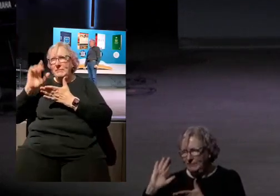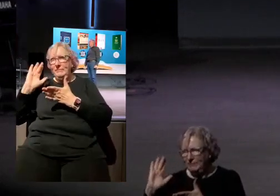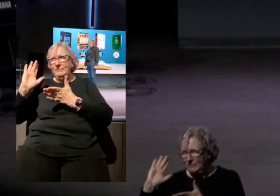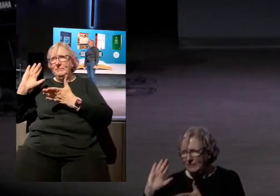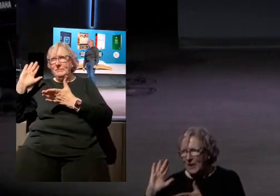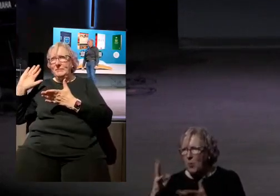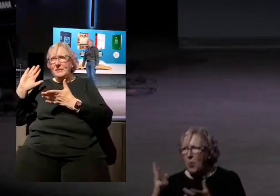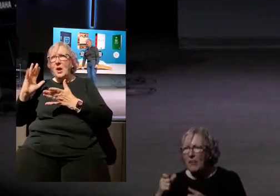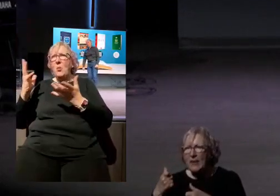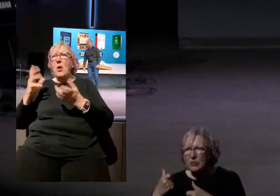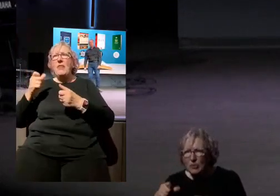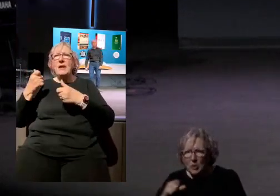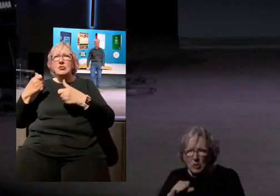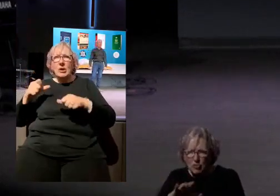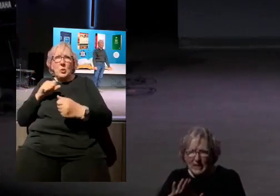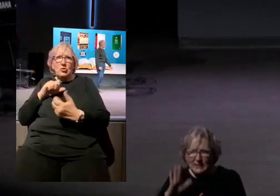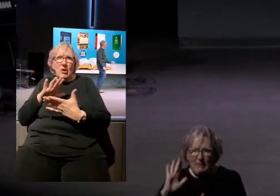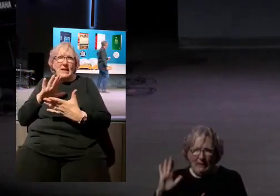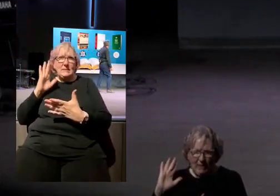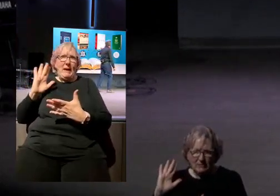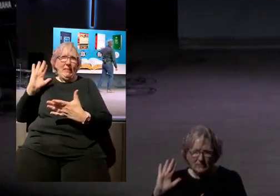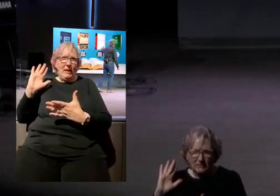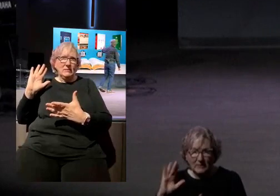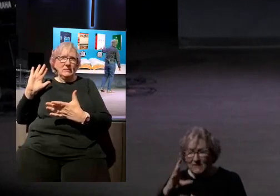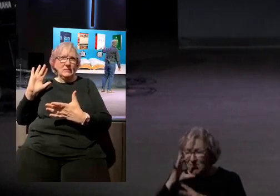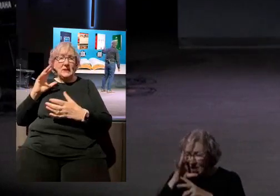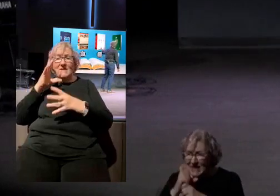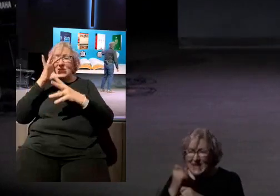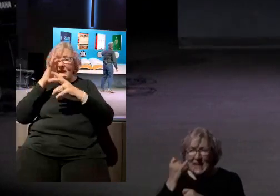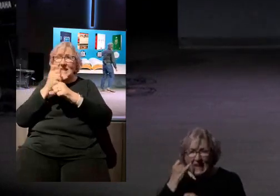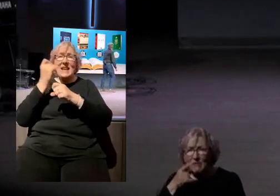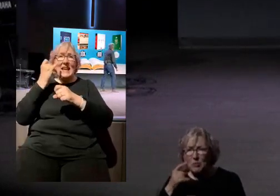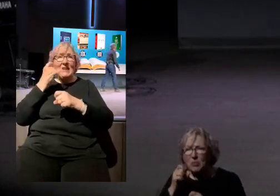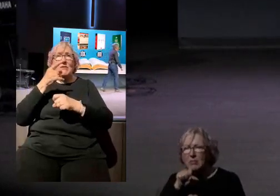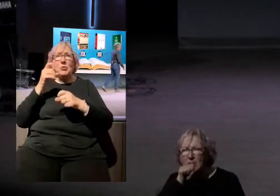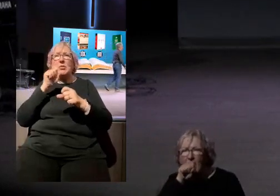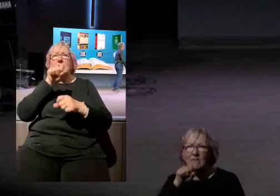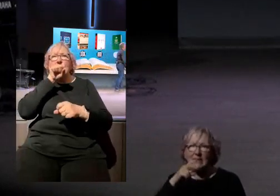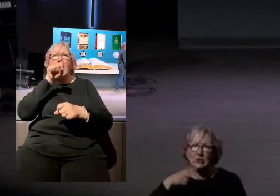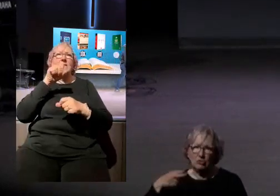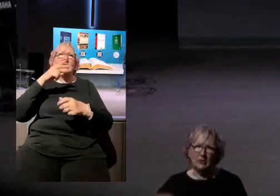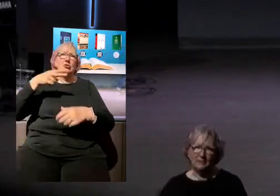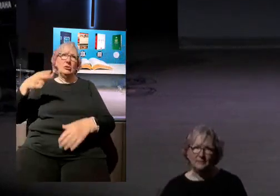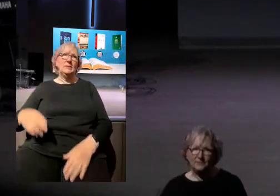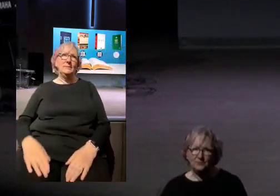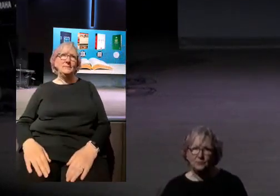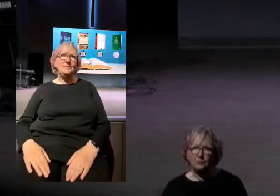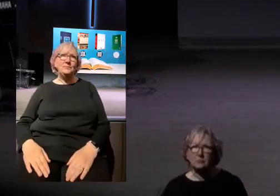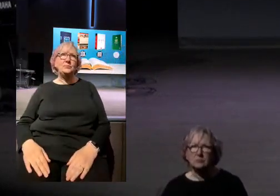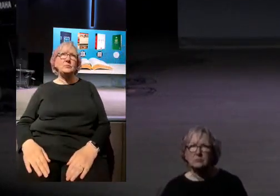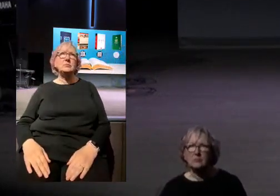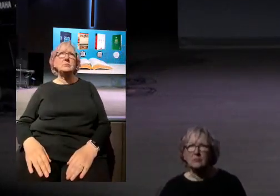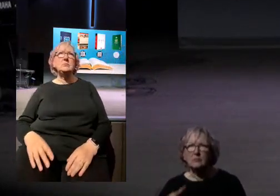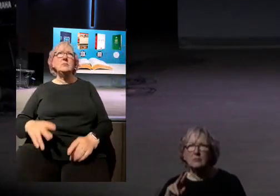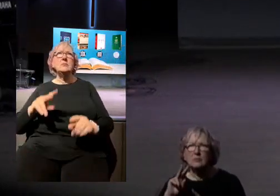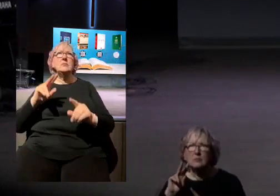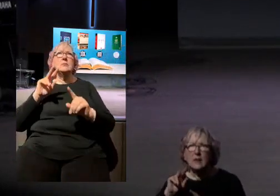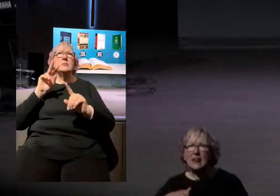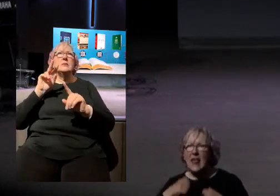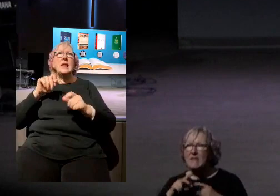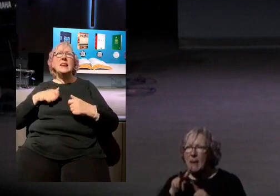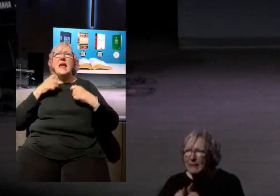trying to address at the time. Fascinating if you're a history buff. The Life Application Bible says, hey, let's move you right to